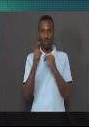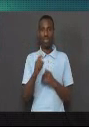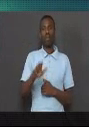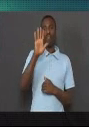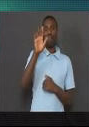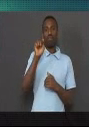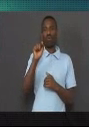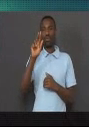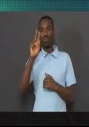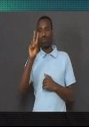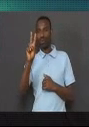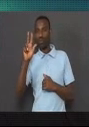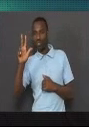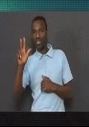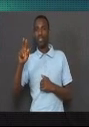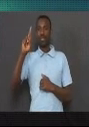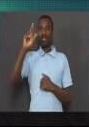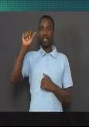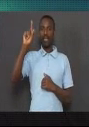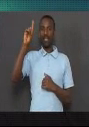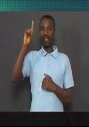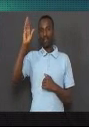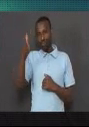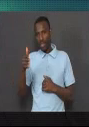5.23 radians per second.